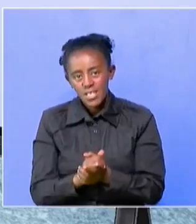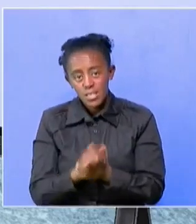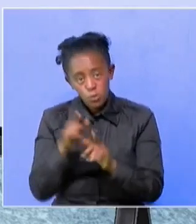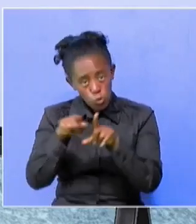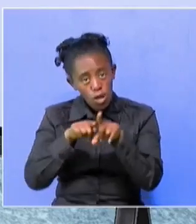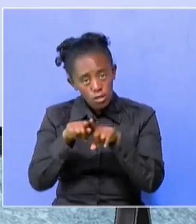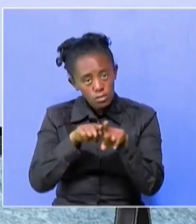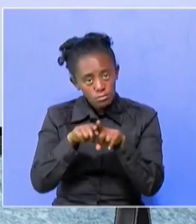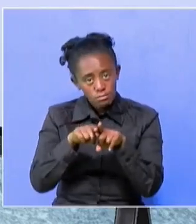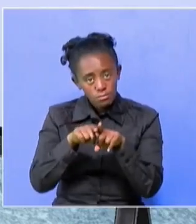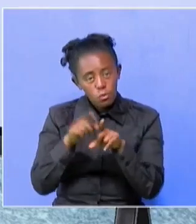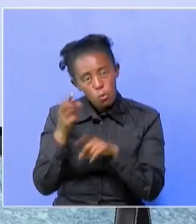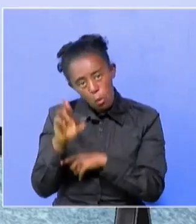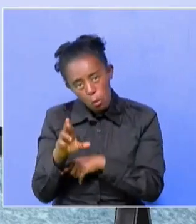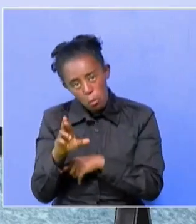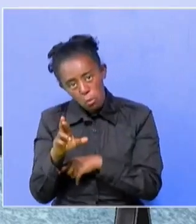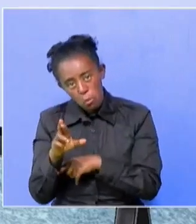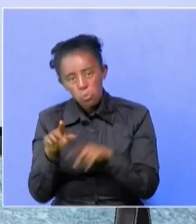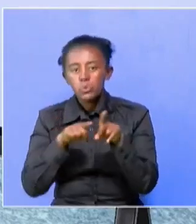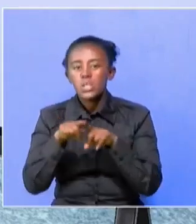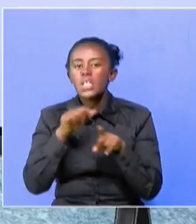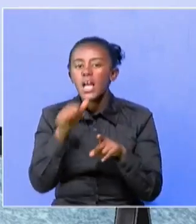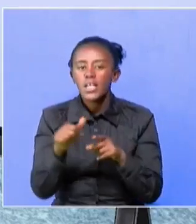agree or disagree?